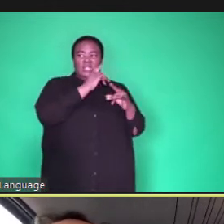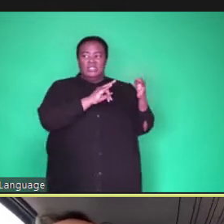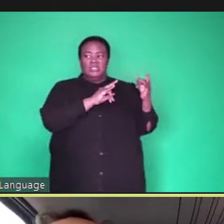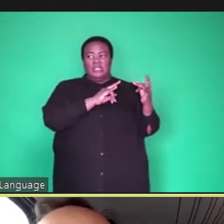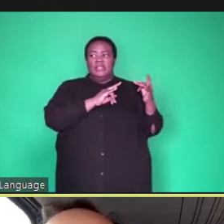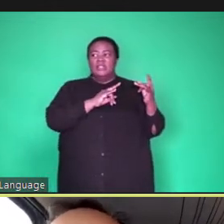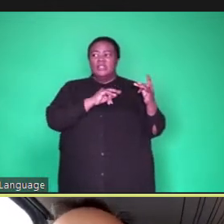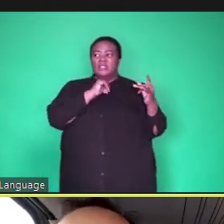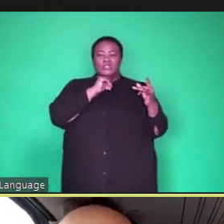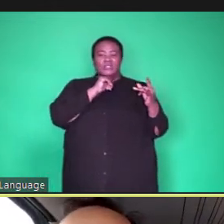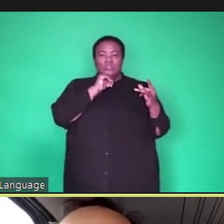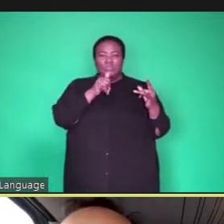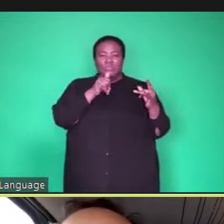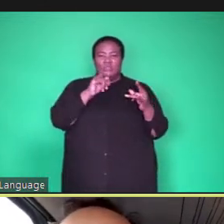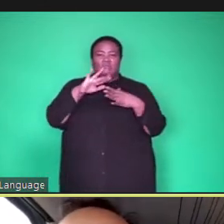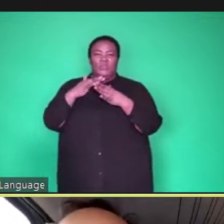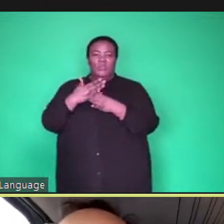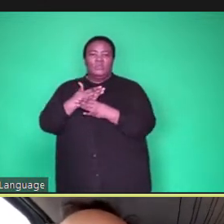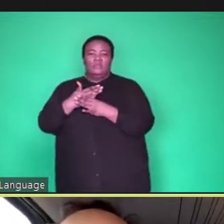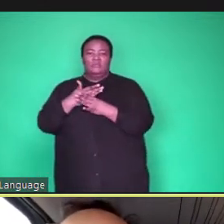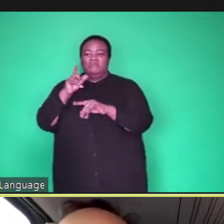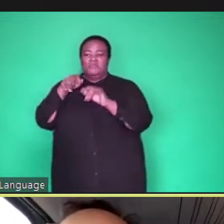slide.